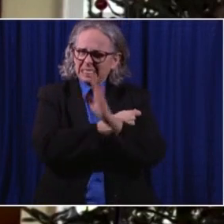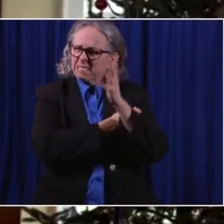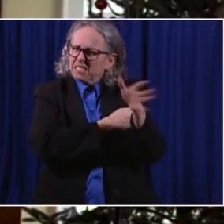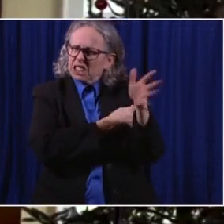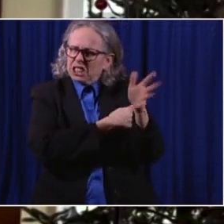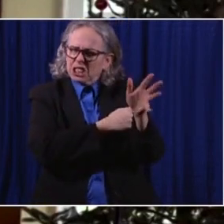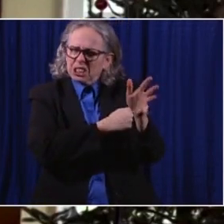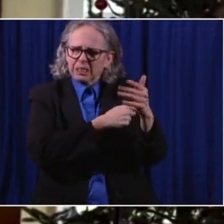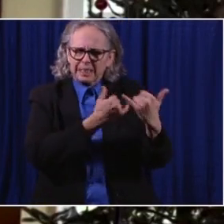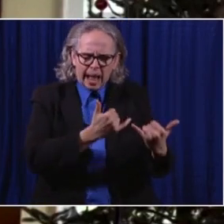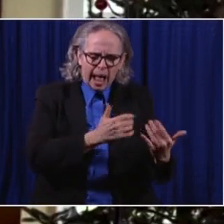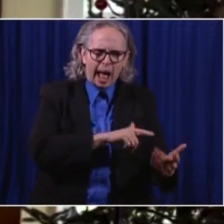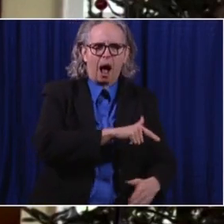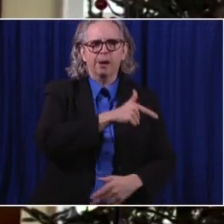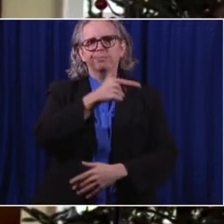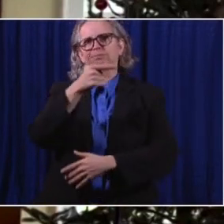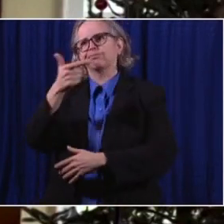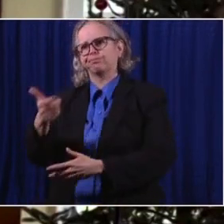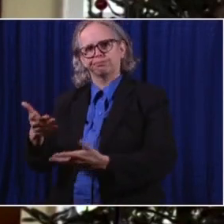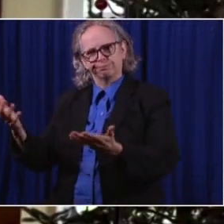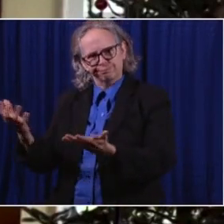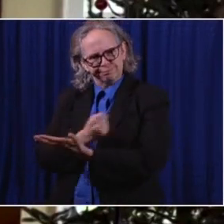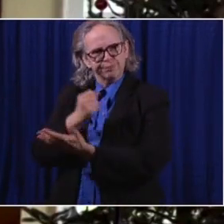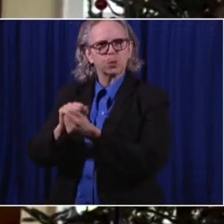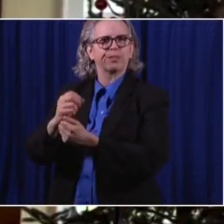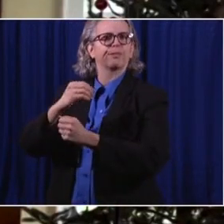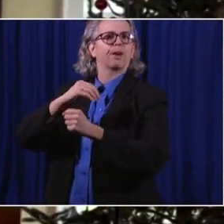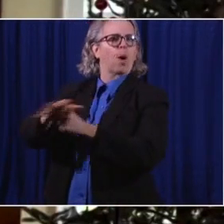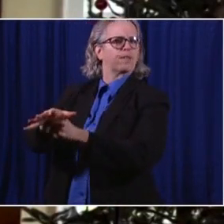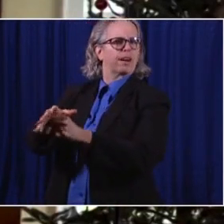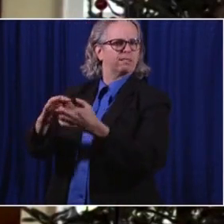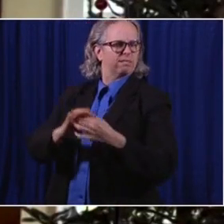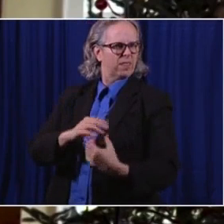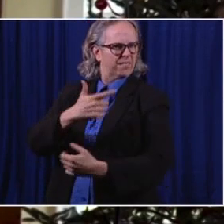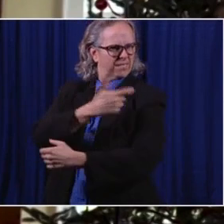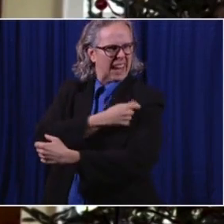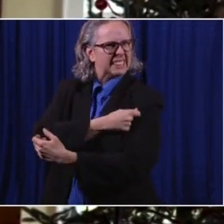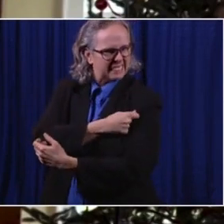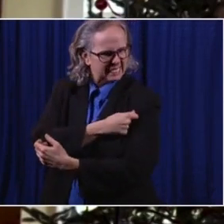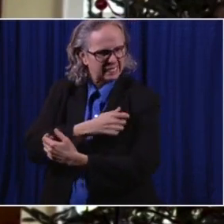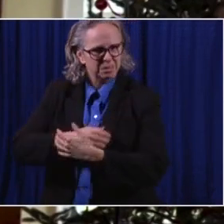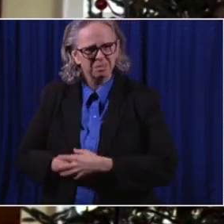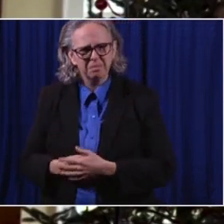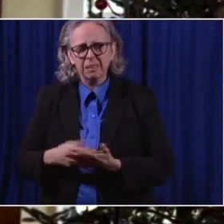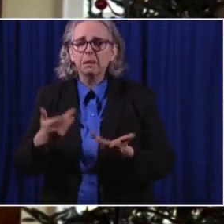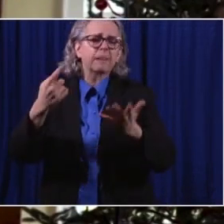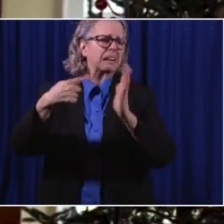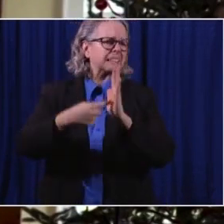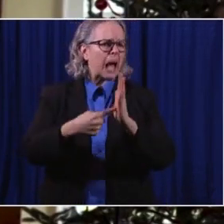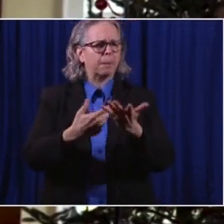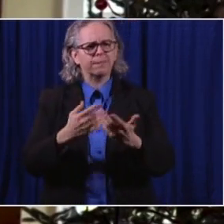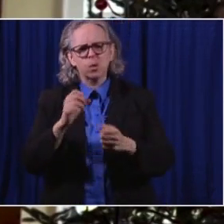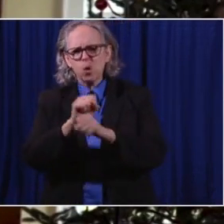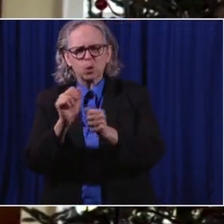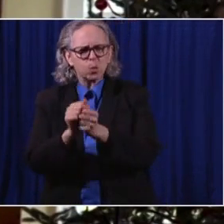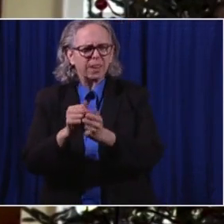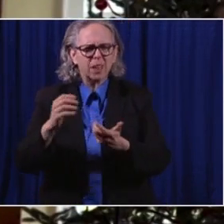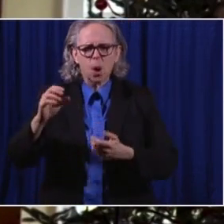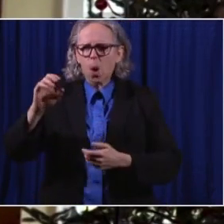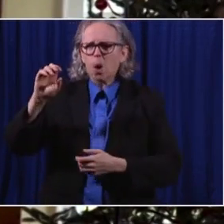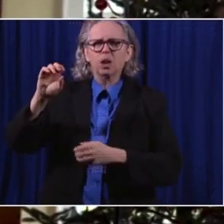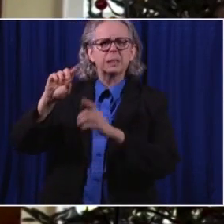in coordination with their local EMS medical director in a local health department or a medical provider. So we'll go to Lake